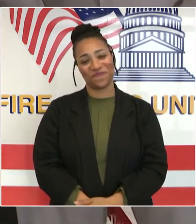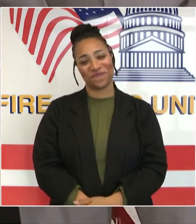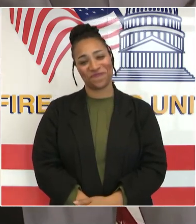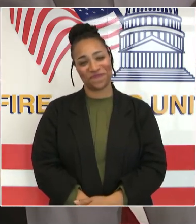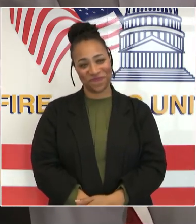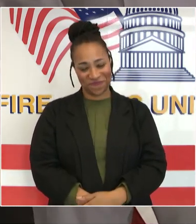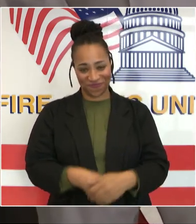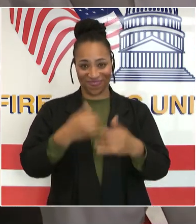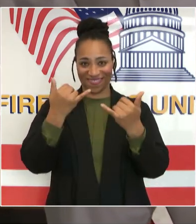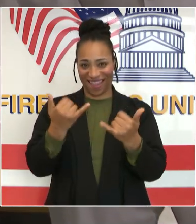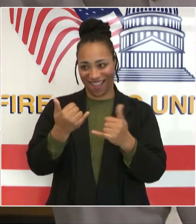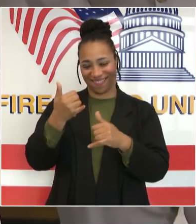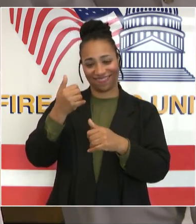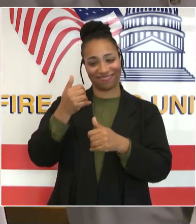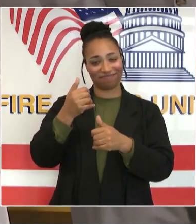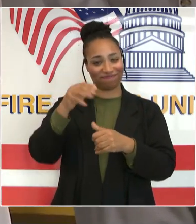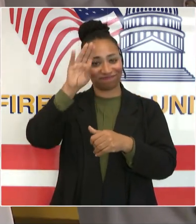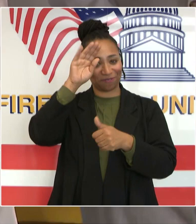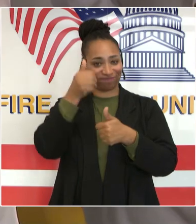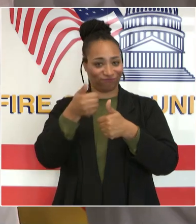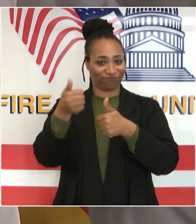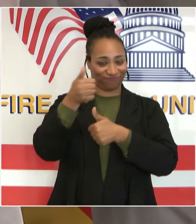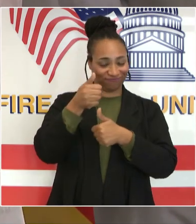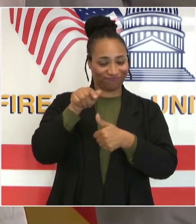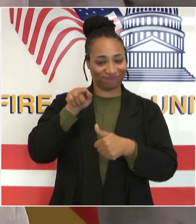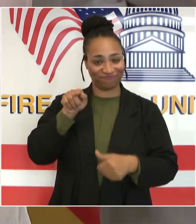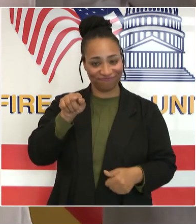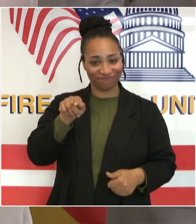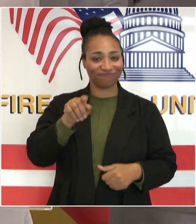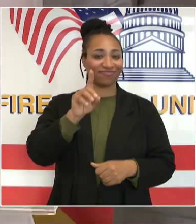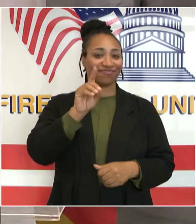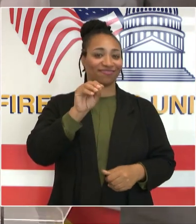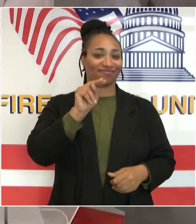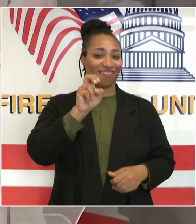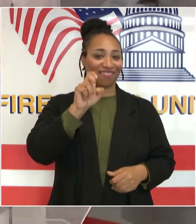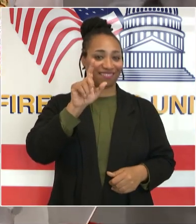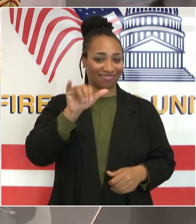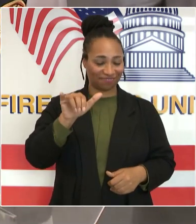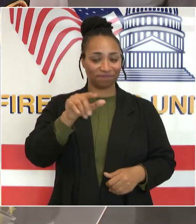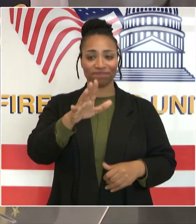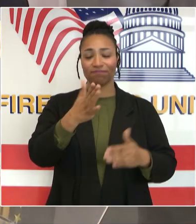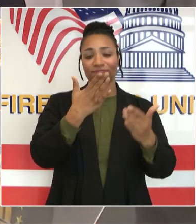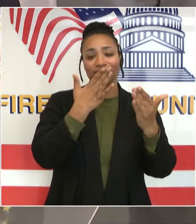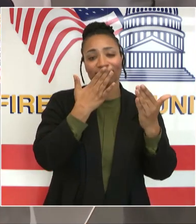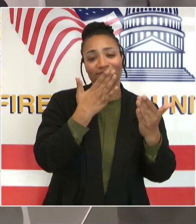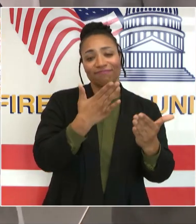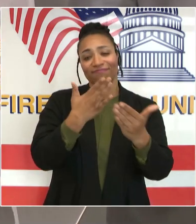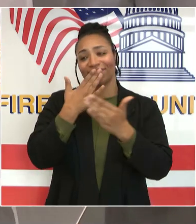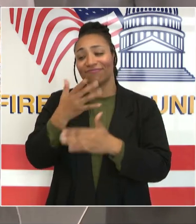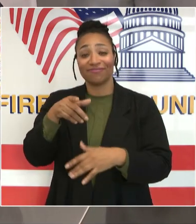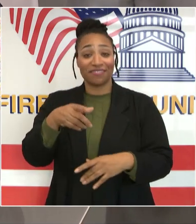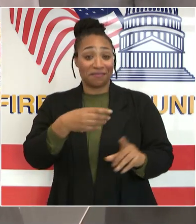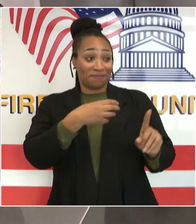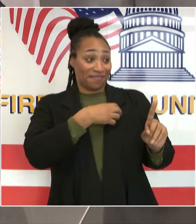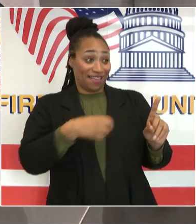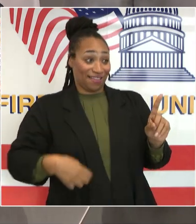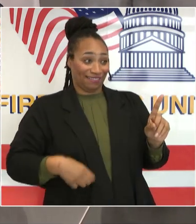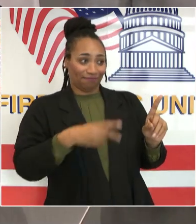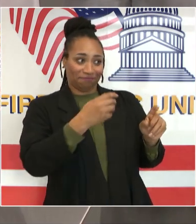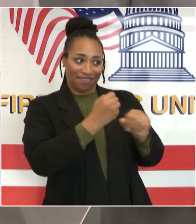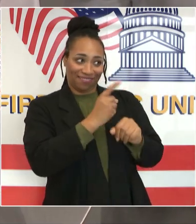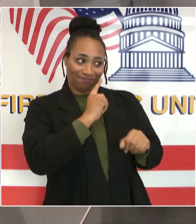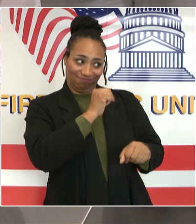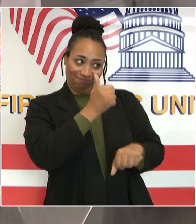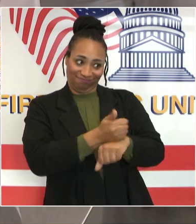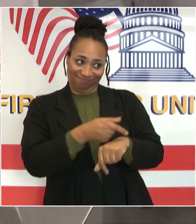So good morning, everyone, and thank you, Mayor, for making all of this happen and supporting our dream of